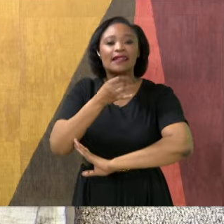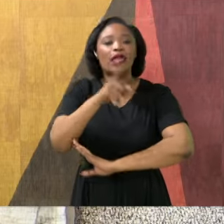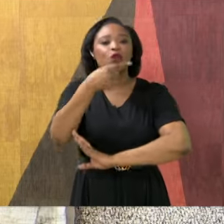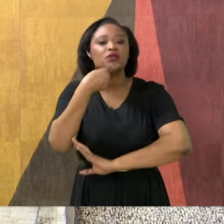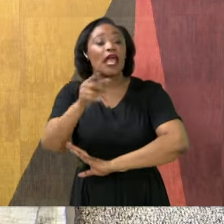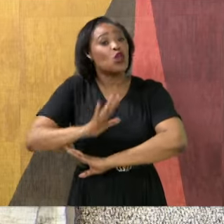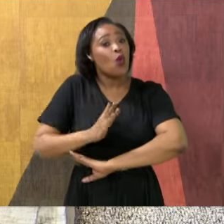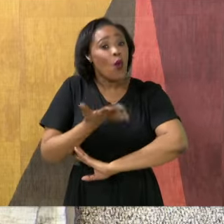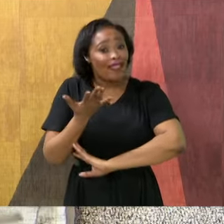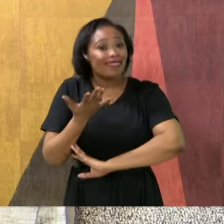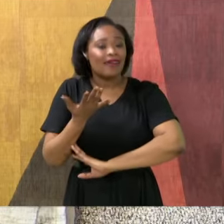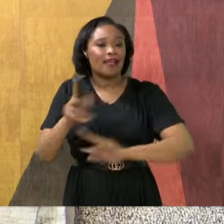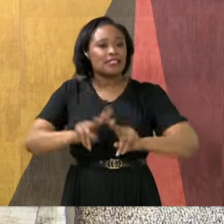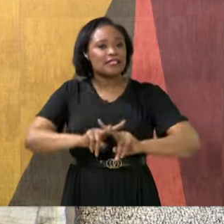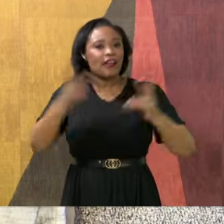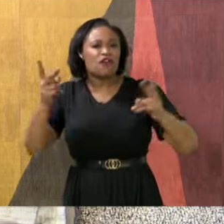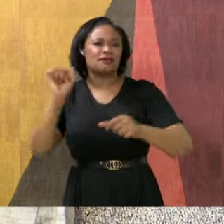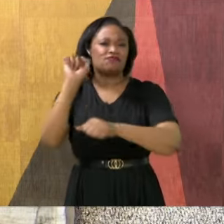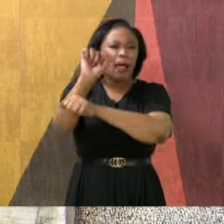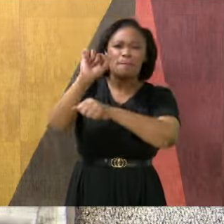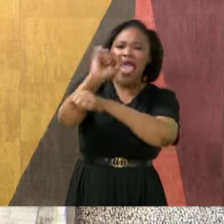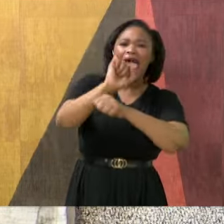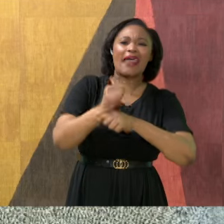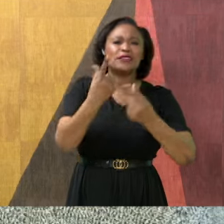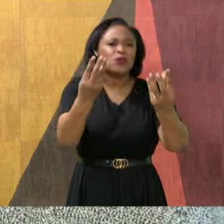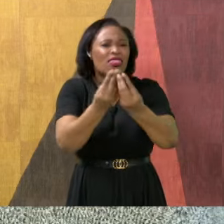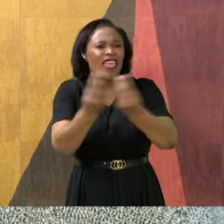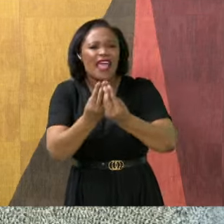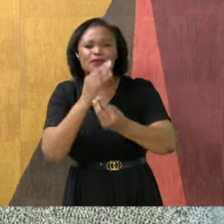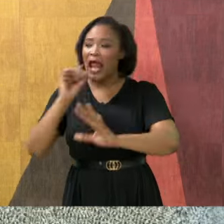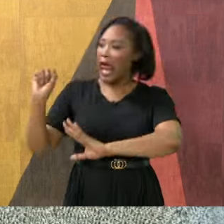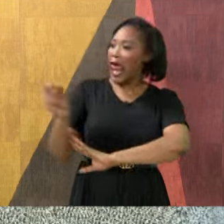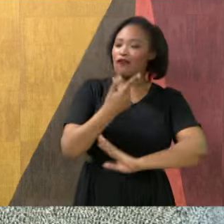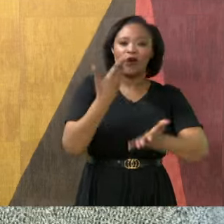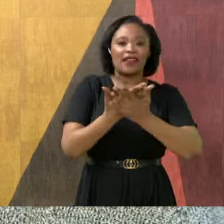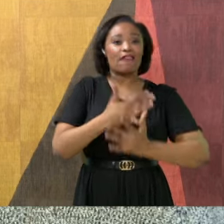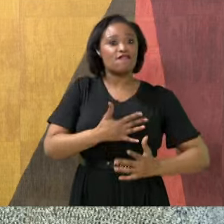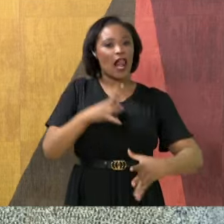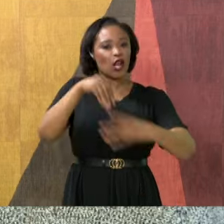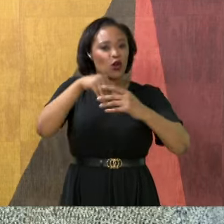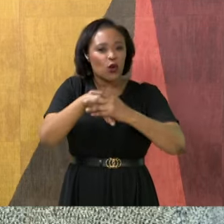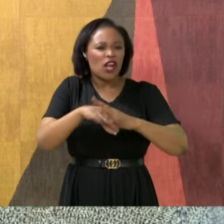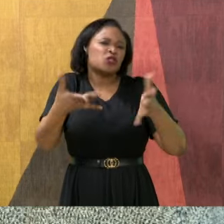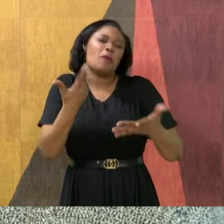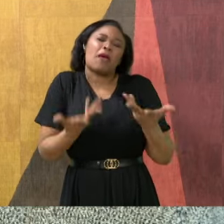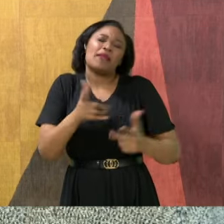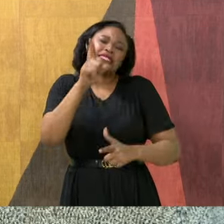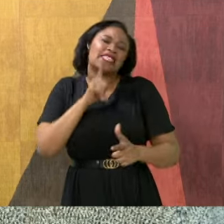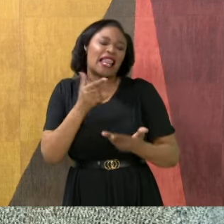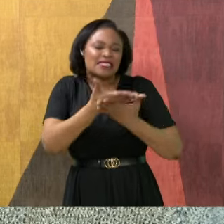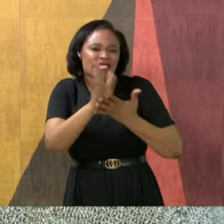wanted to make, you know, different campaigns, do things that are going to allow everyone to feel included. What are some of those things that you're hoping